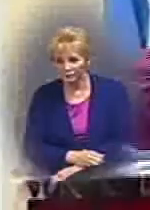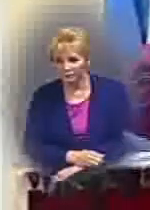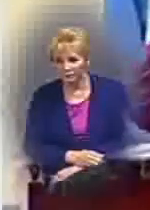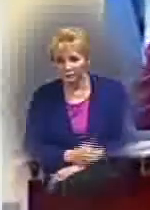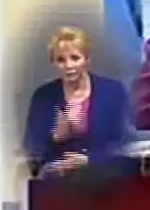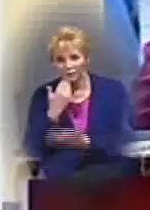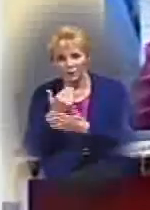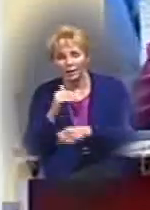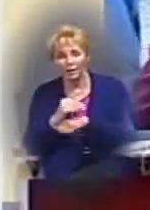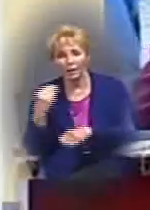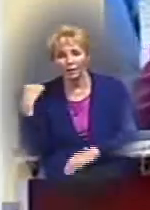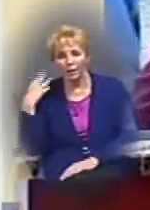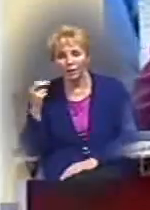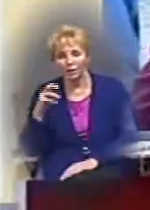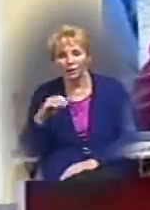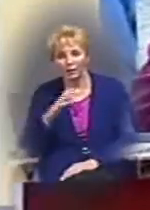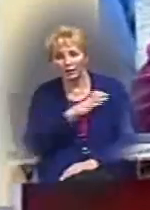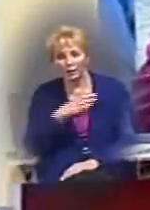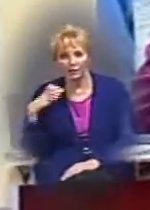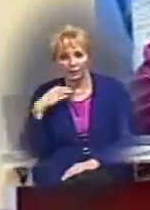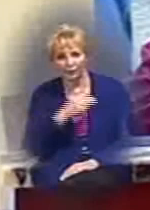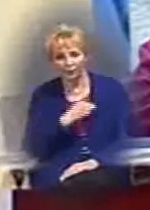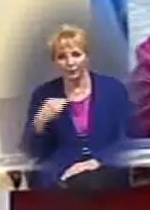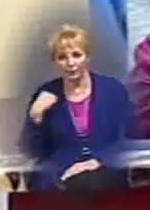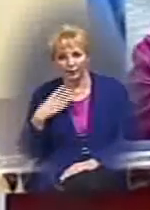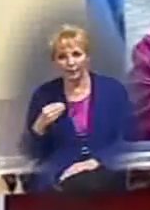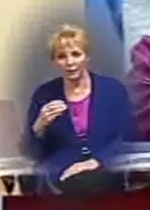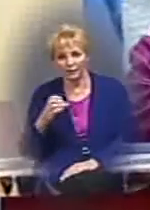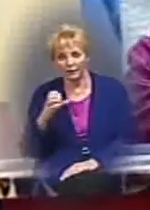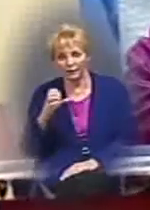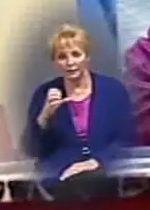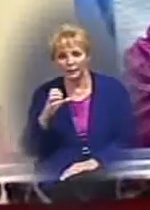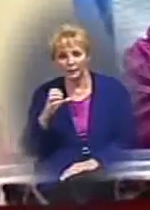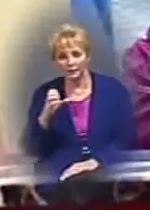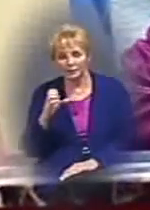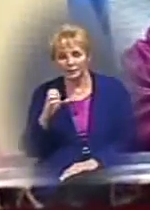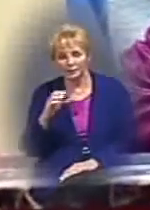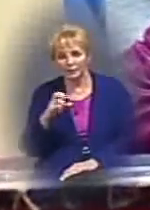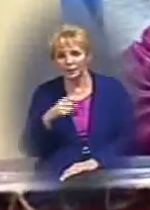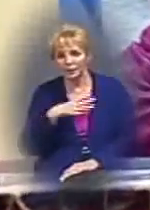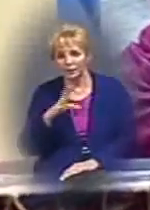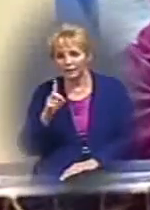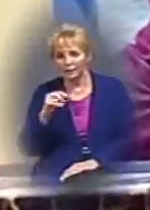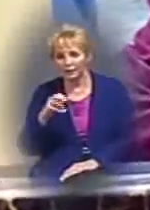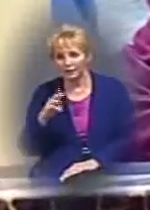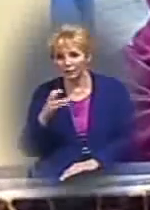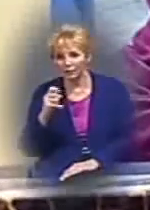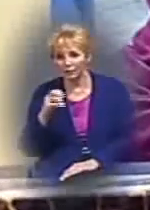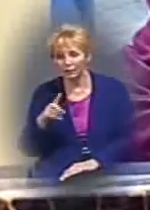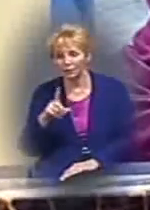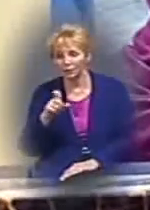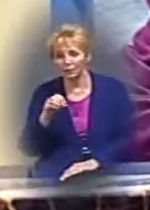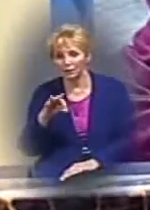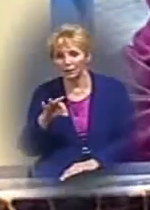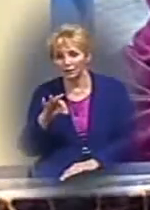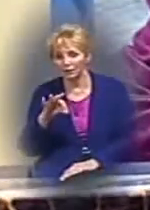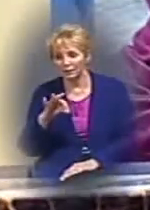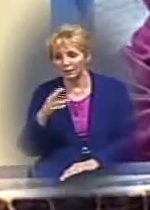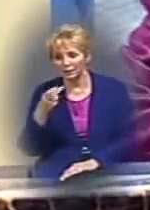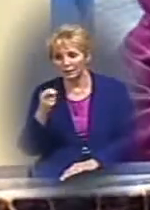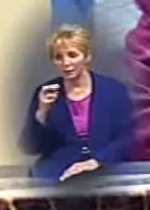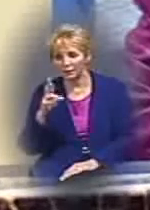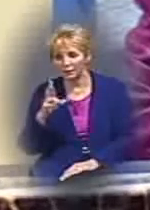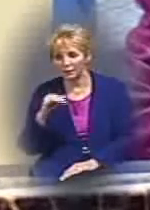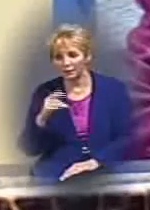Good evening, Mayor Cohen, council members, Ms. Sandy. My name is Diane Wickstead. I live at 109 Henry's Glen Drive here